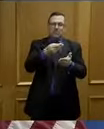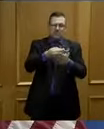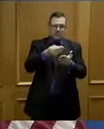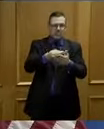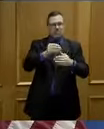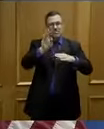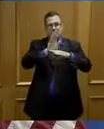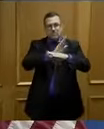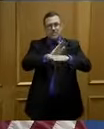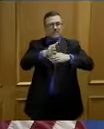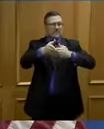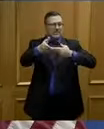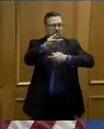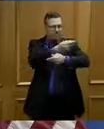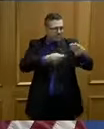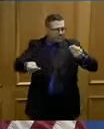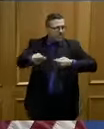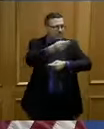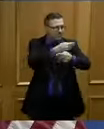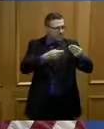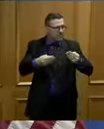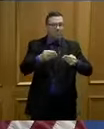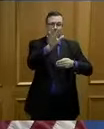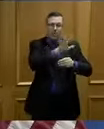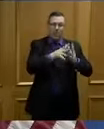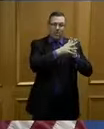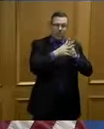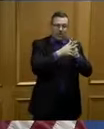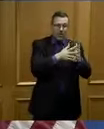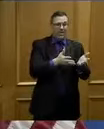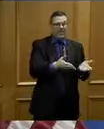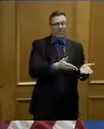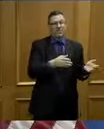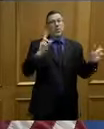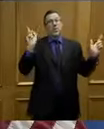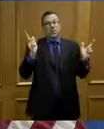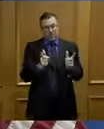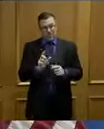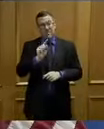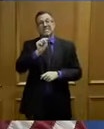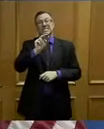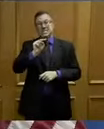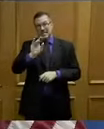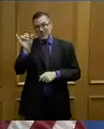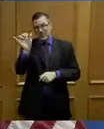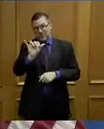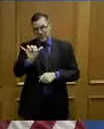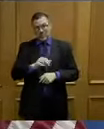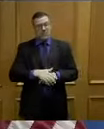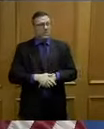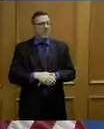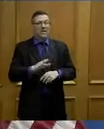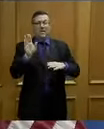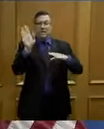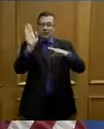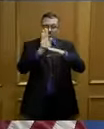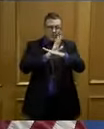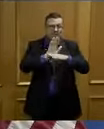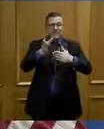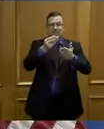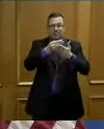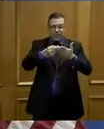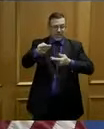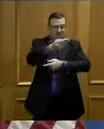is severely impacting our economy in Tennessee. It's caused a great deal of business disruption, and we are working